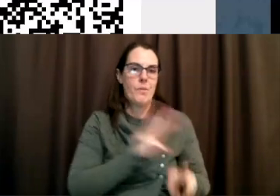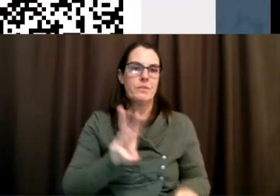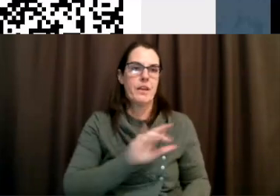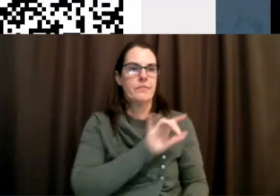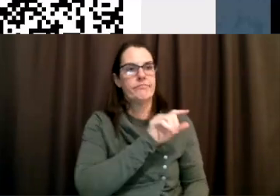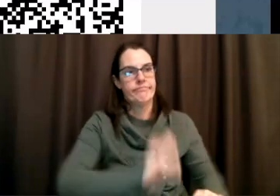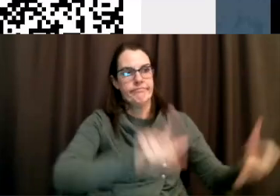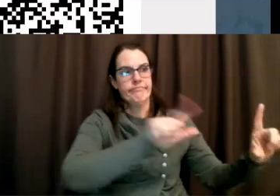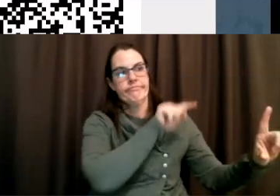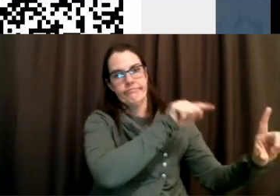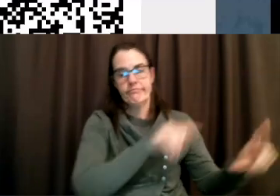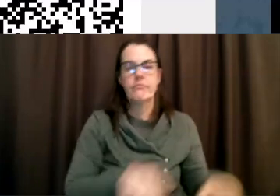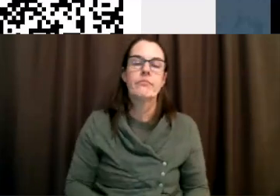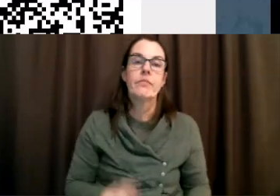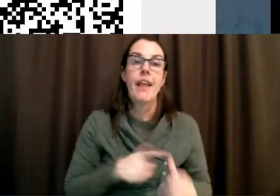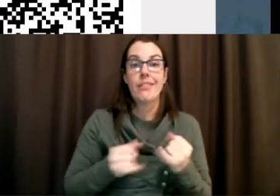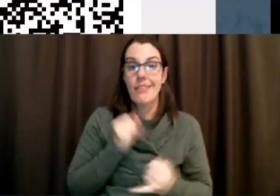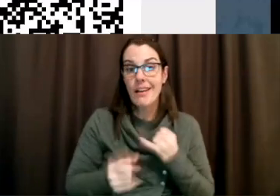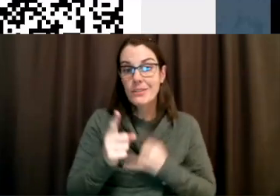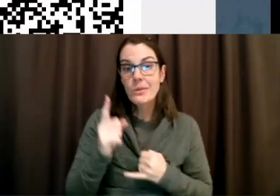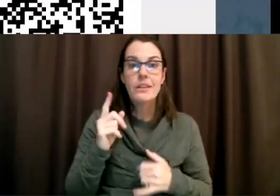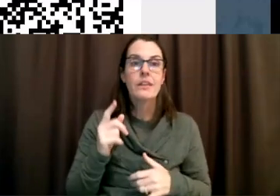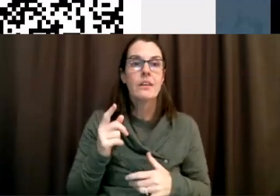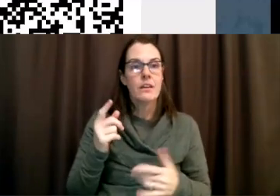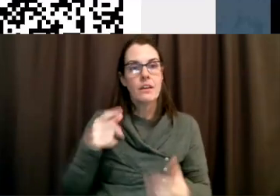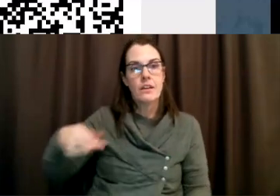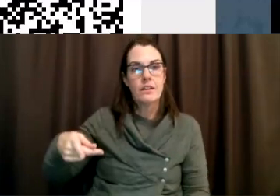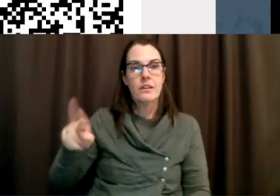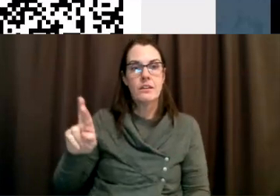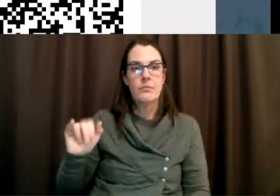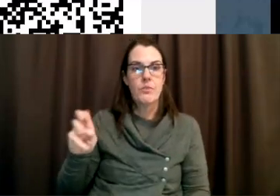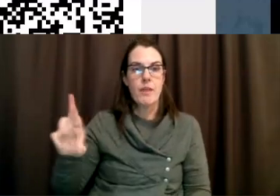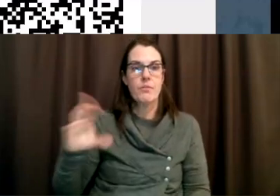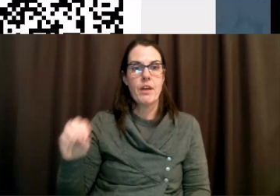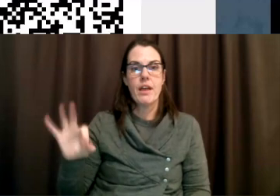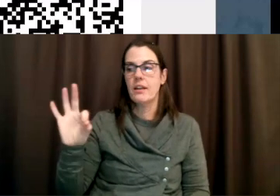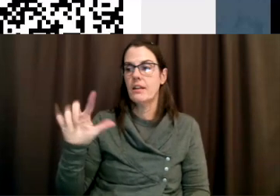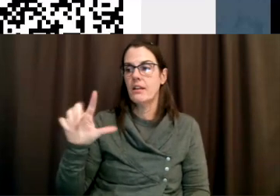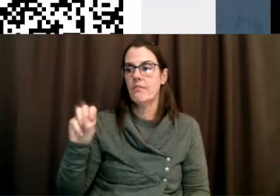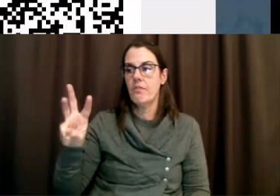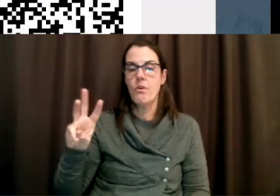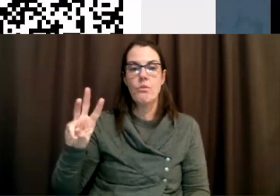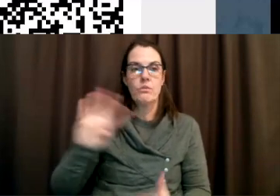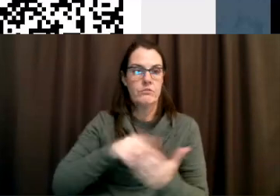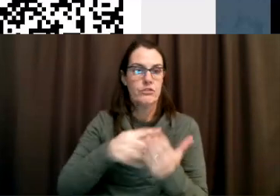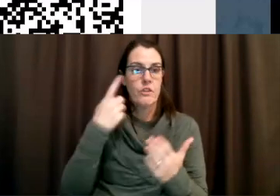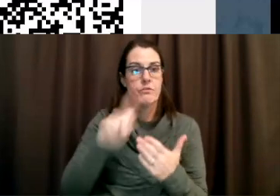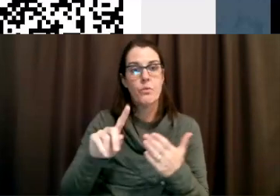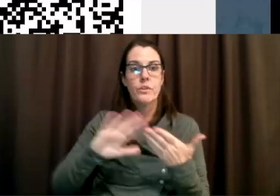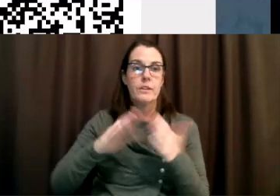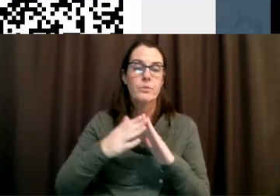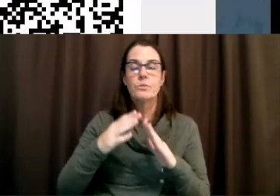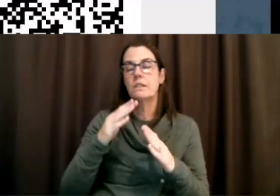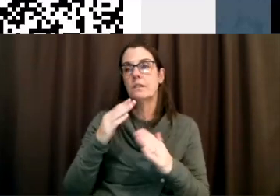And last one I'll highlight is a primer and flow chart that we developed for the Community Wildfire Defense Grant, knowing that that is an